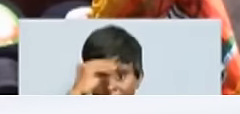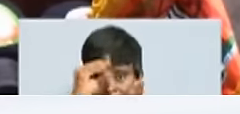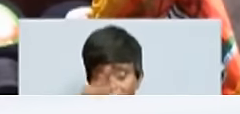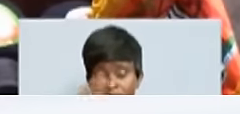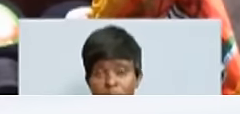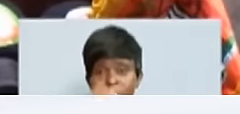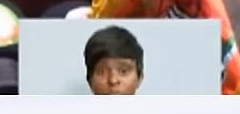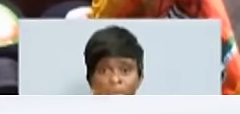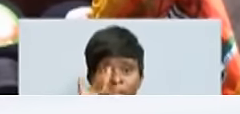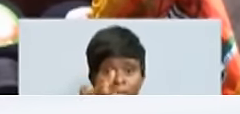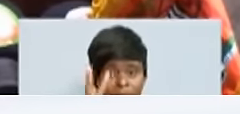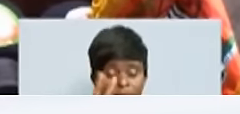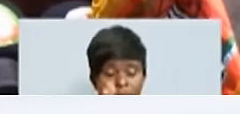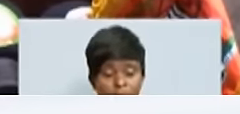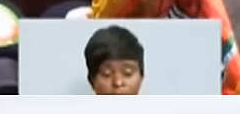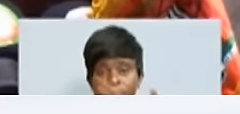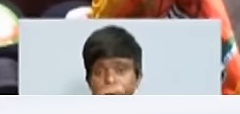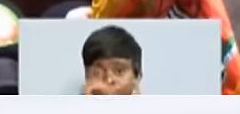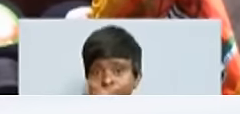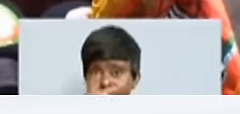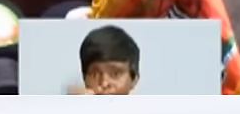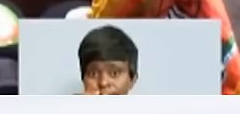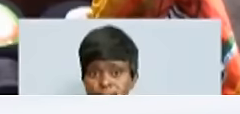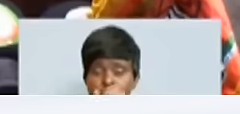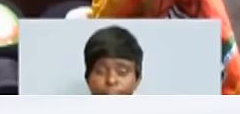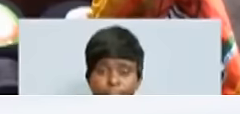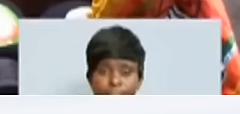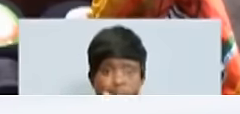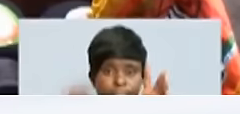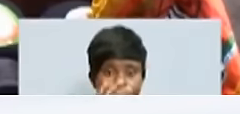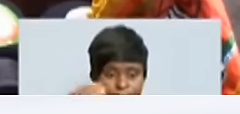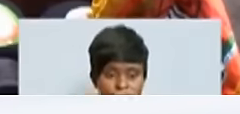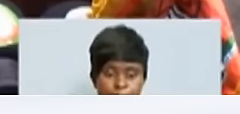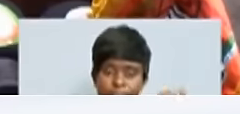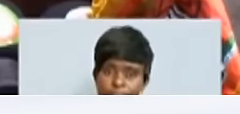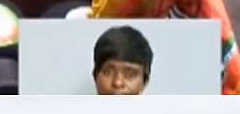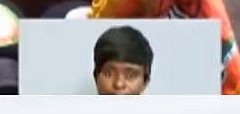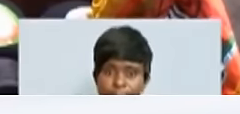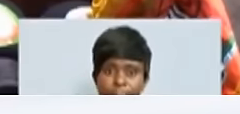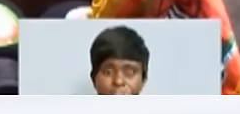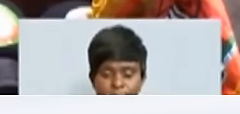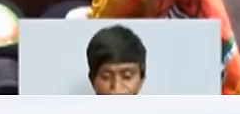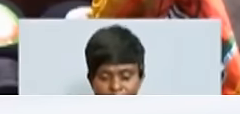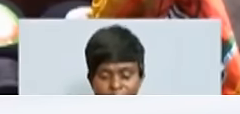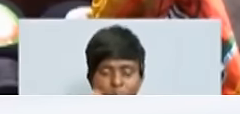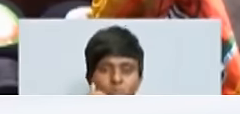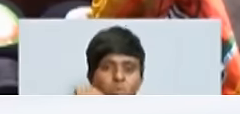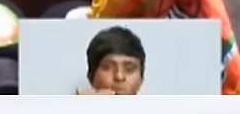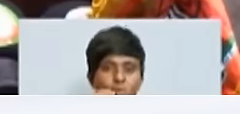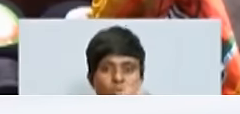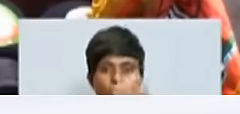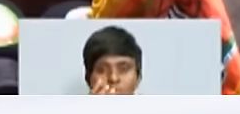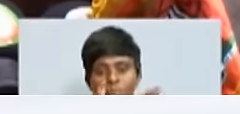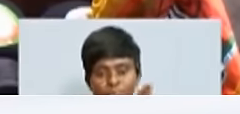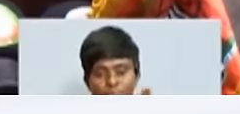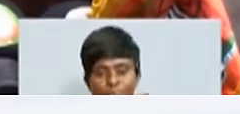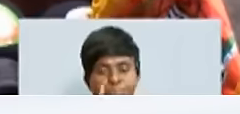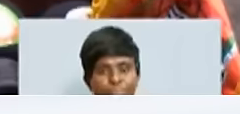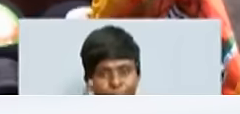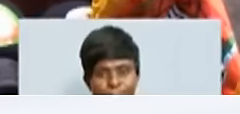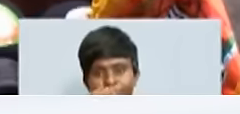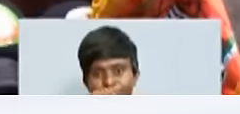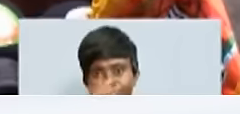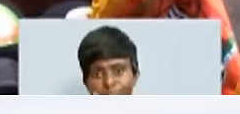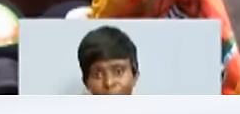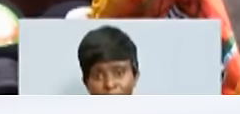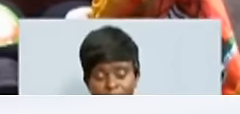from 82 selected districts across the country are being supported under the Homegrown School Meals Program.